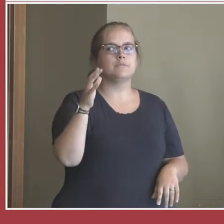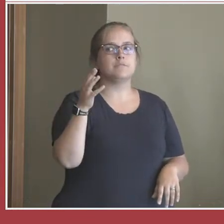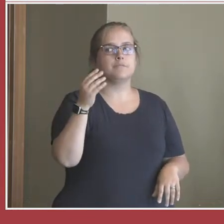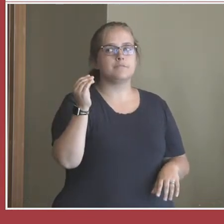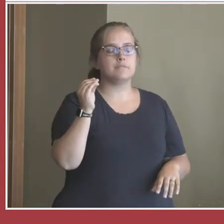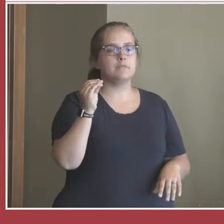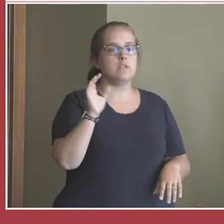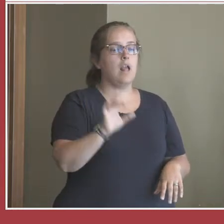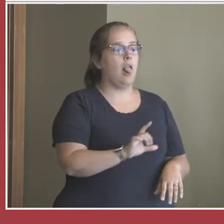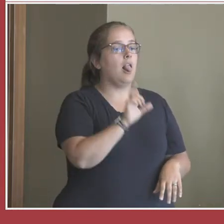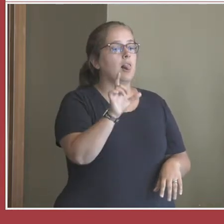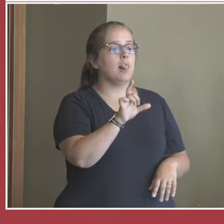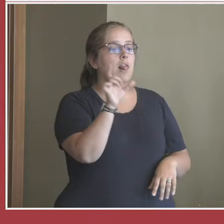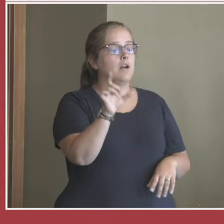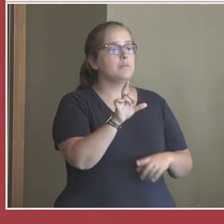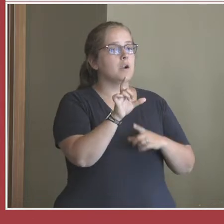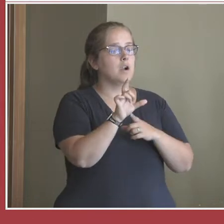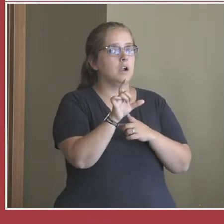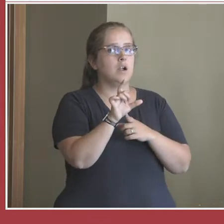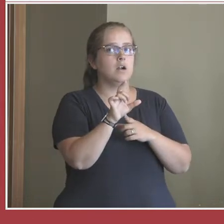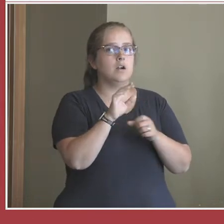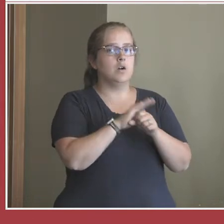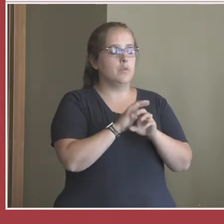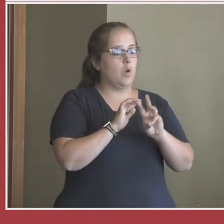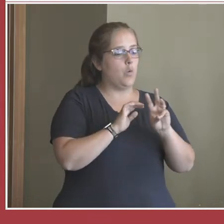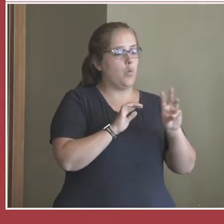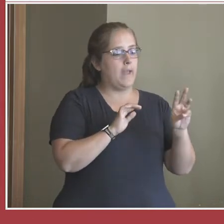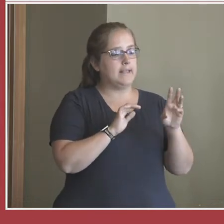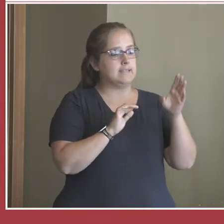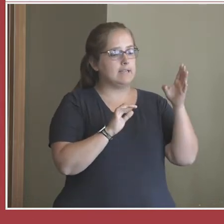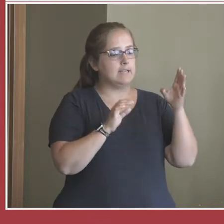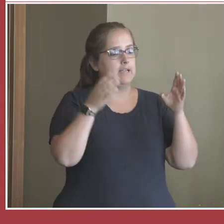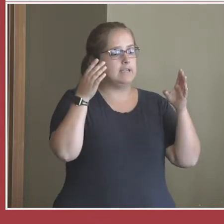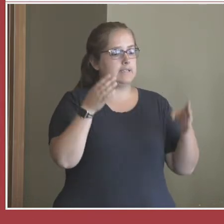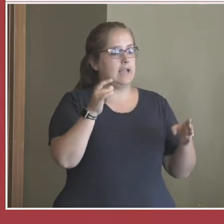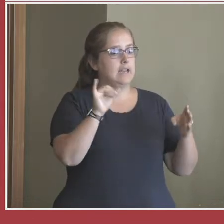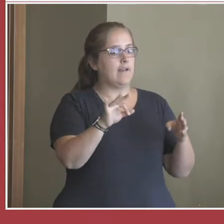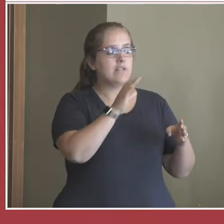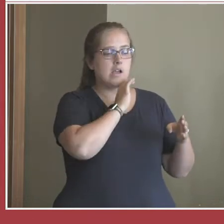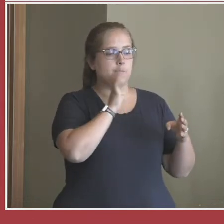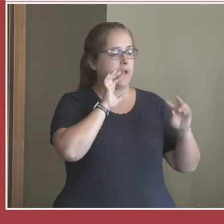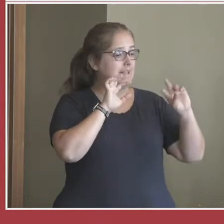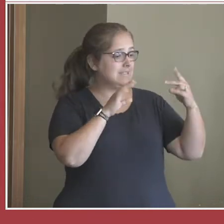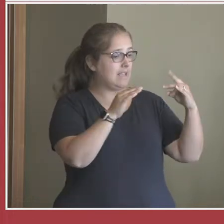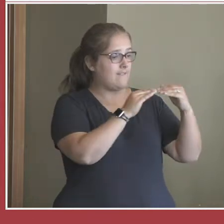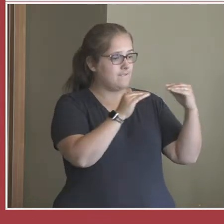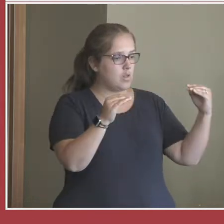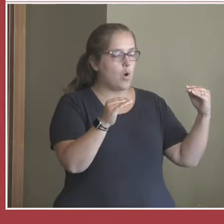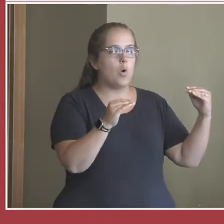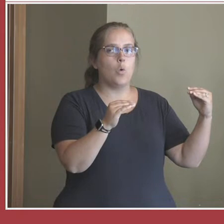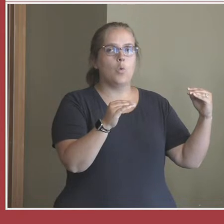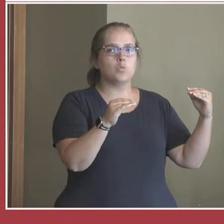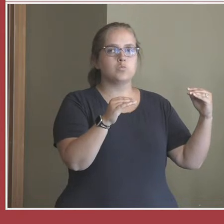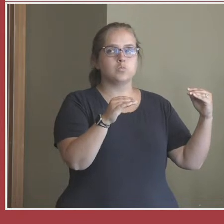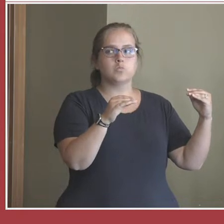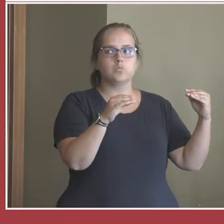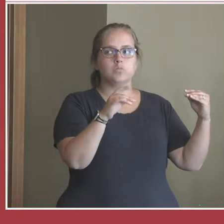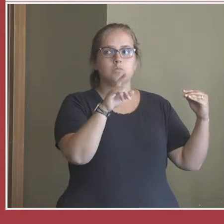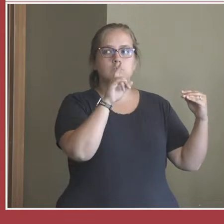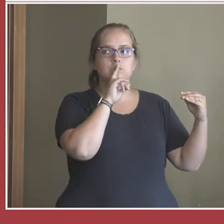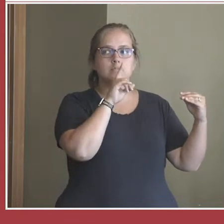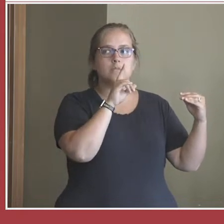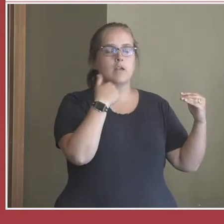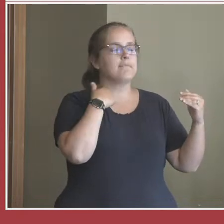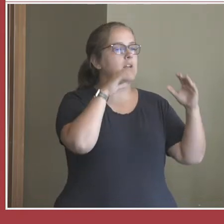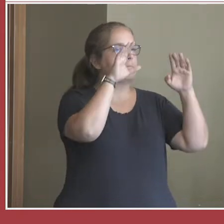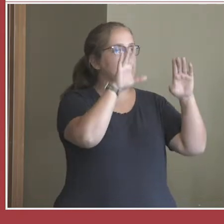And our library is located on the west side of the commons on the second floor. We're really hoping for we're gonna have